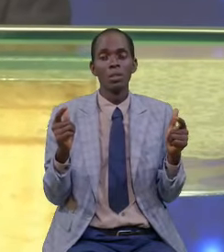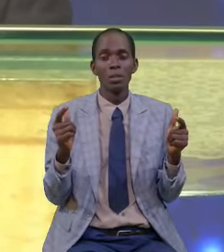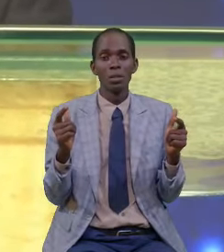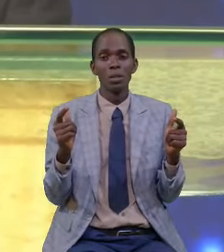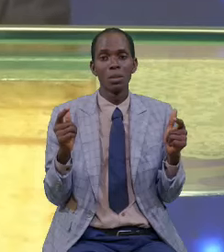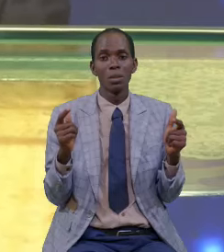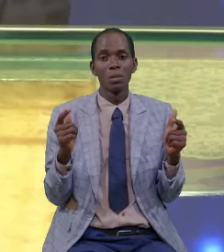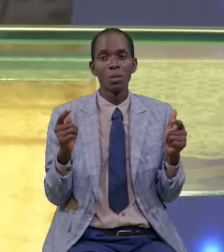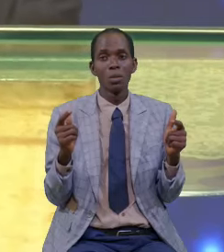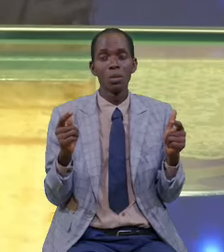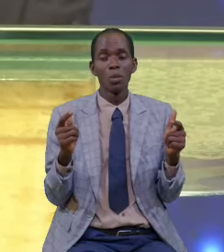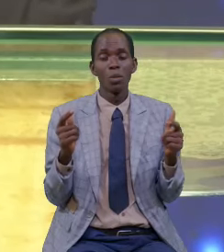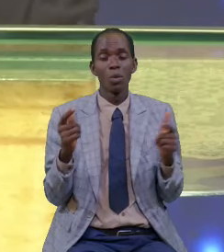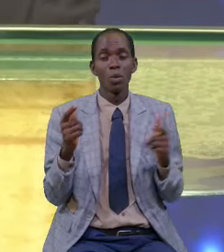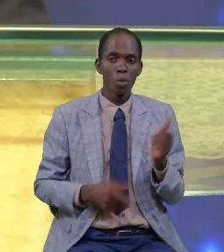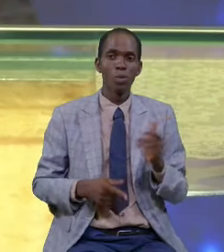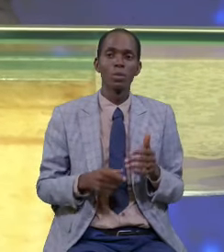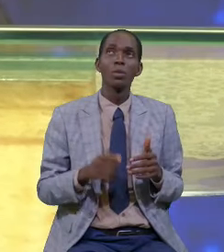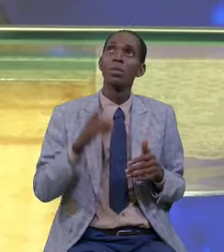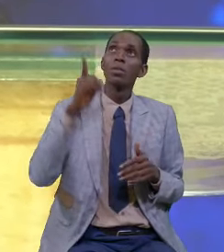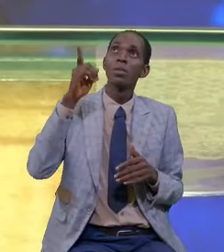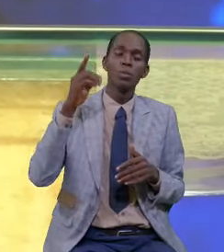What he's going to do tonight.